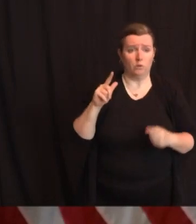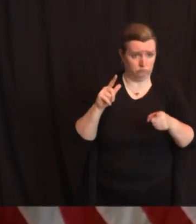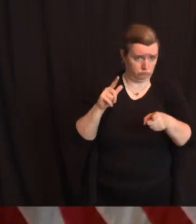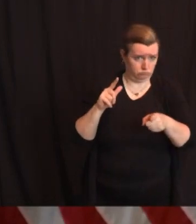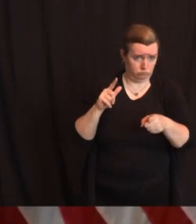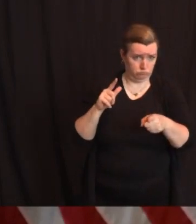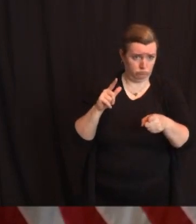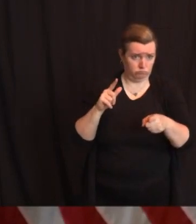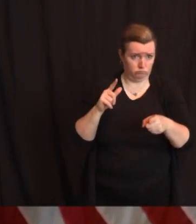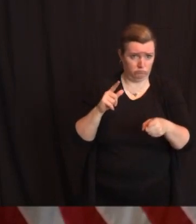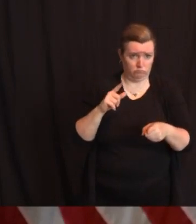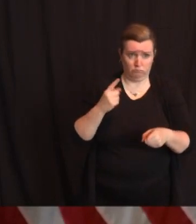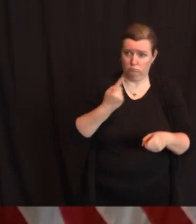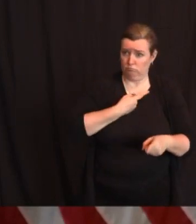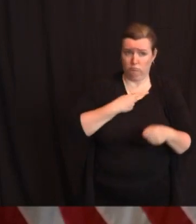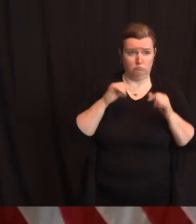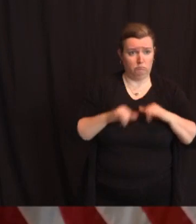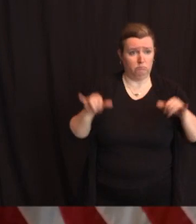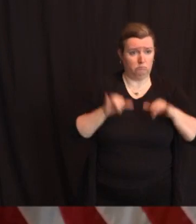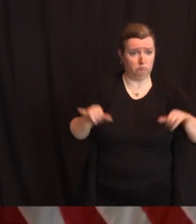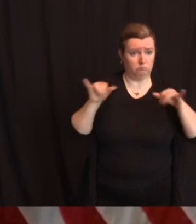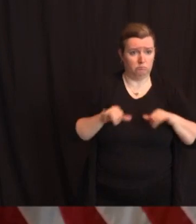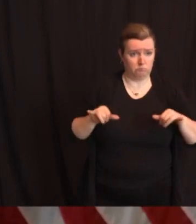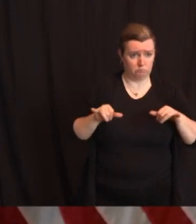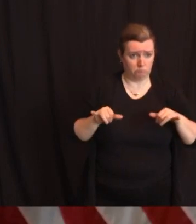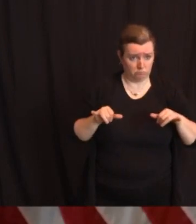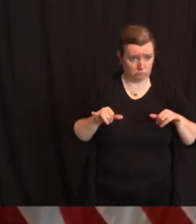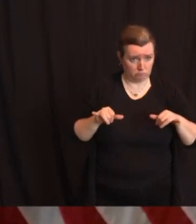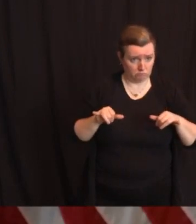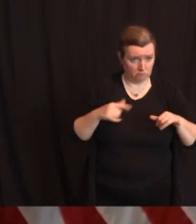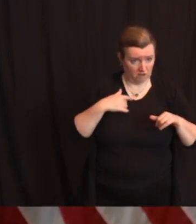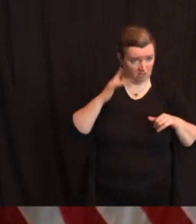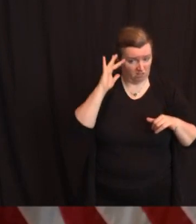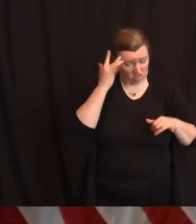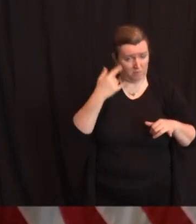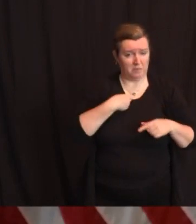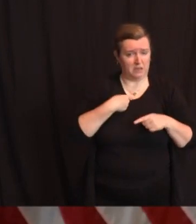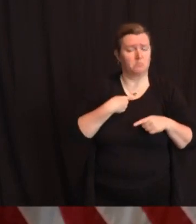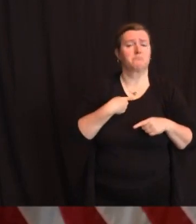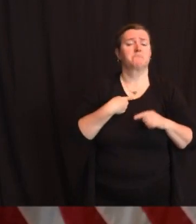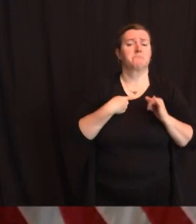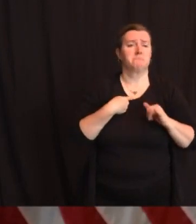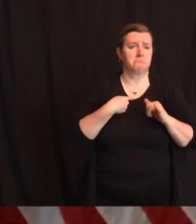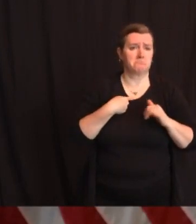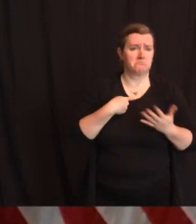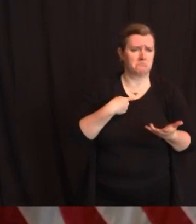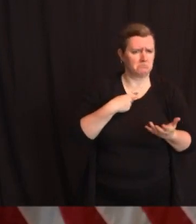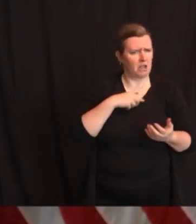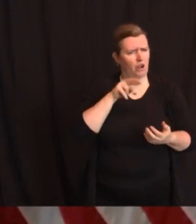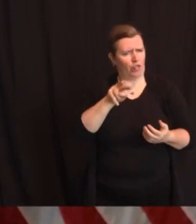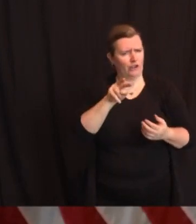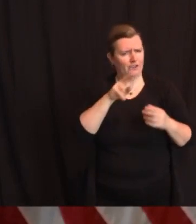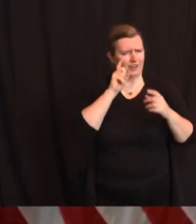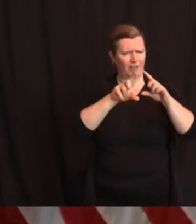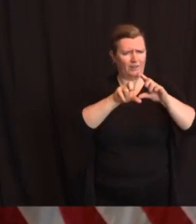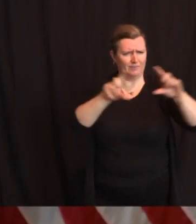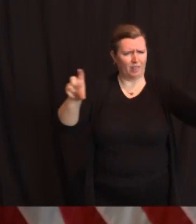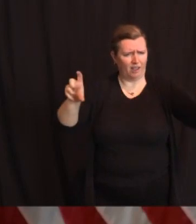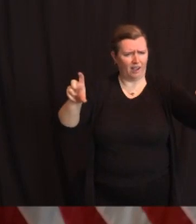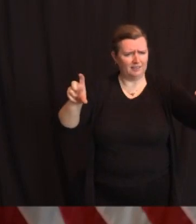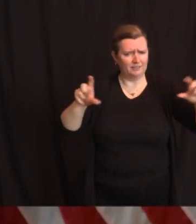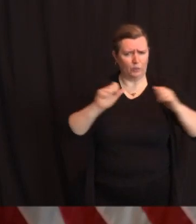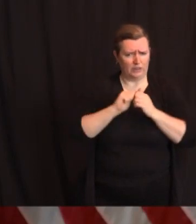showed up today. I don't read your articles. I haven't done that for years, but I do read your headlines. I want you to know that I do pay attention, and I take some sort of